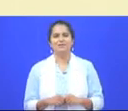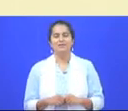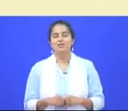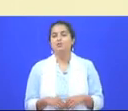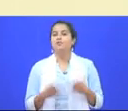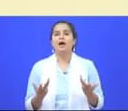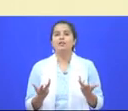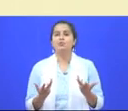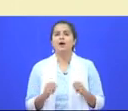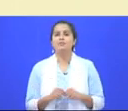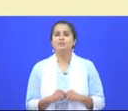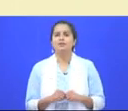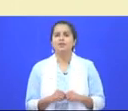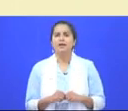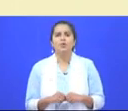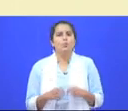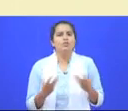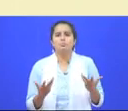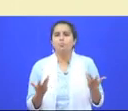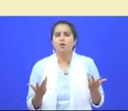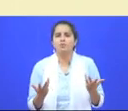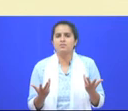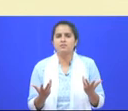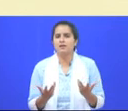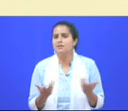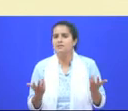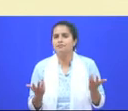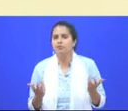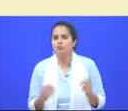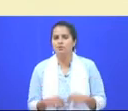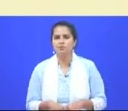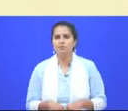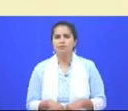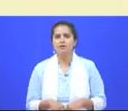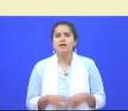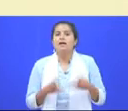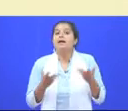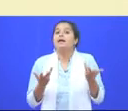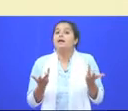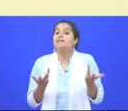kasyam. So if you had to ask, in which box is the food?